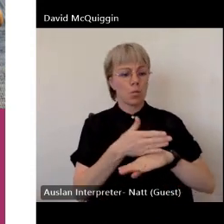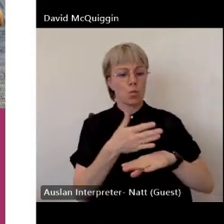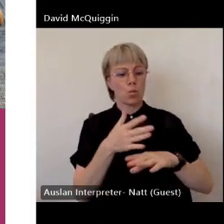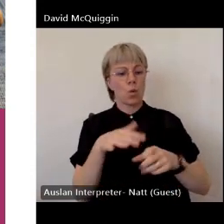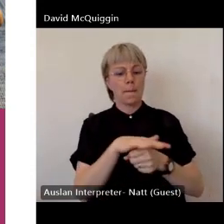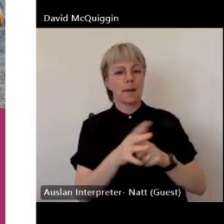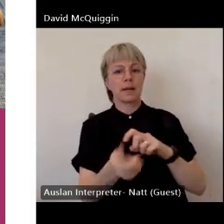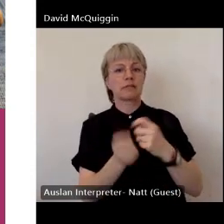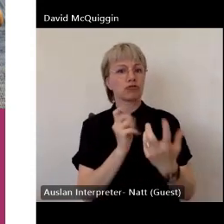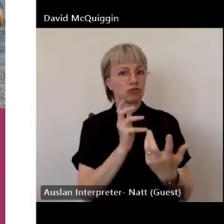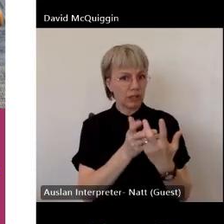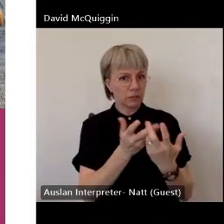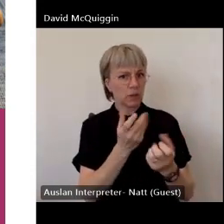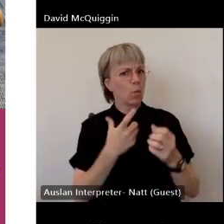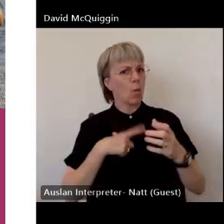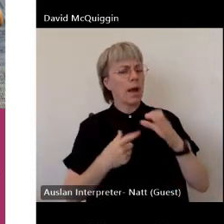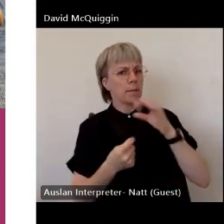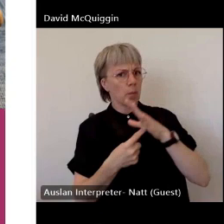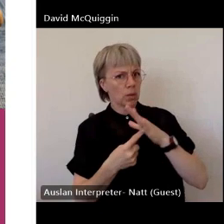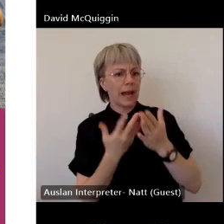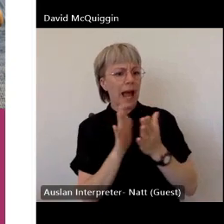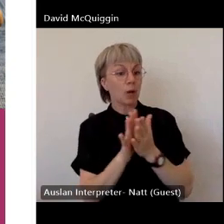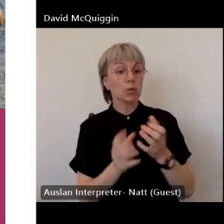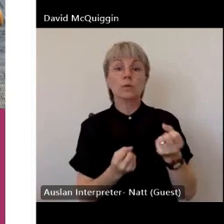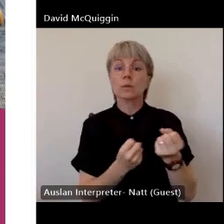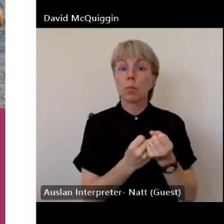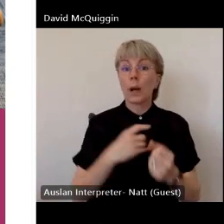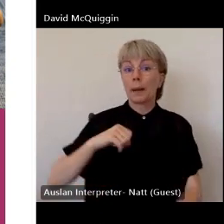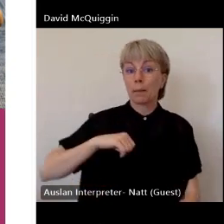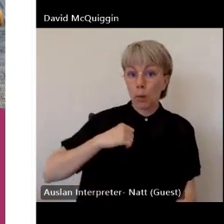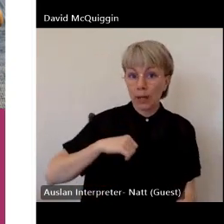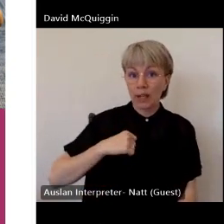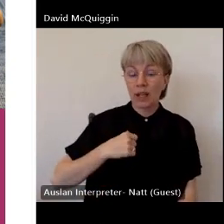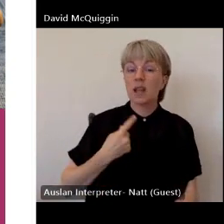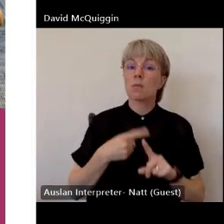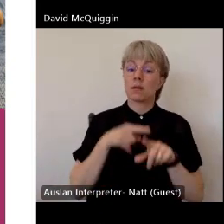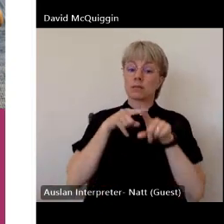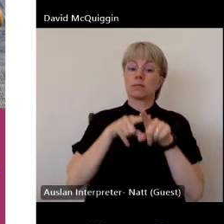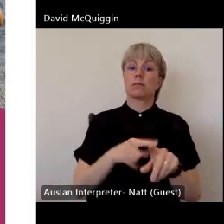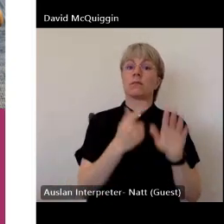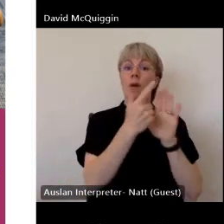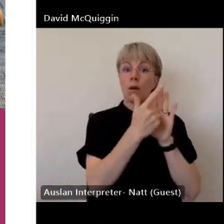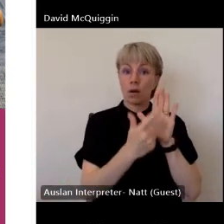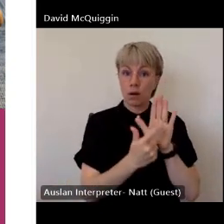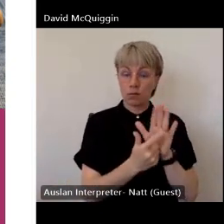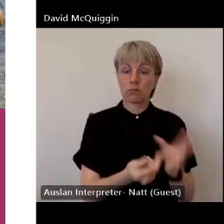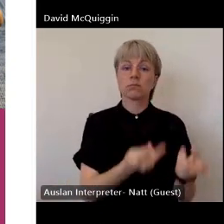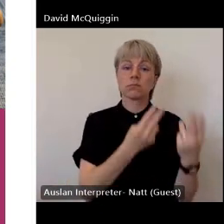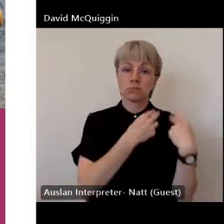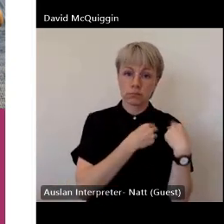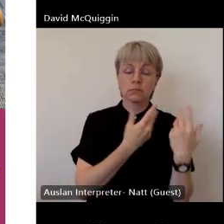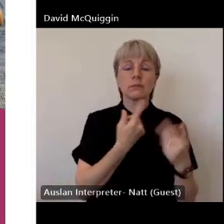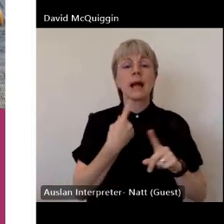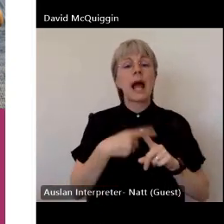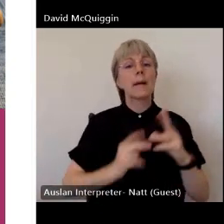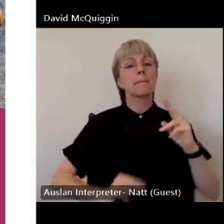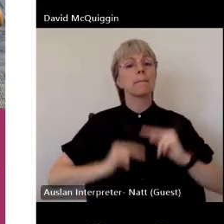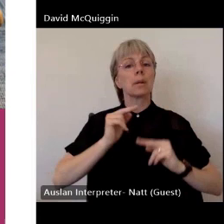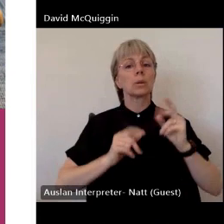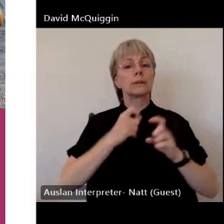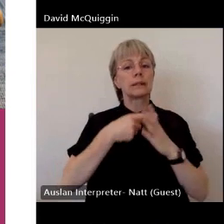they can support their employees, ensure compliance with legal obligations, and build a disability confident